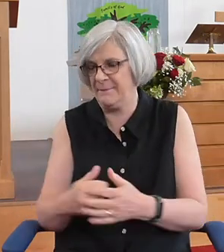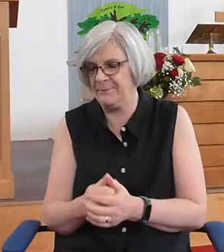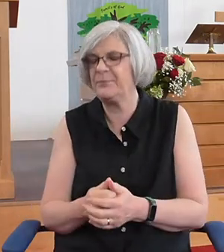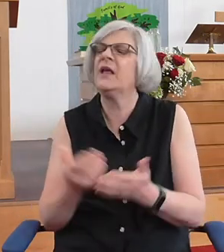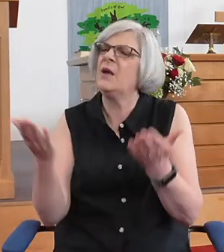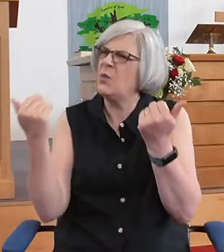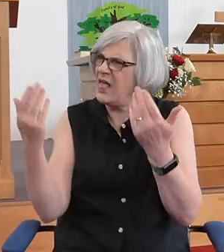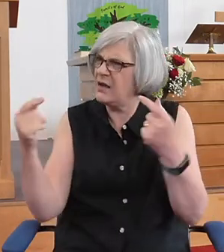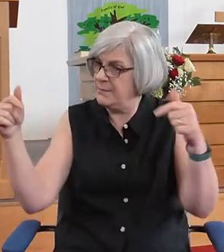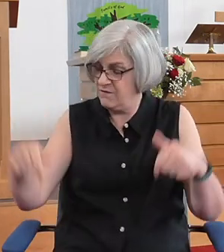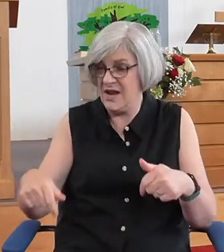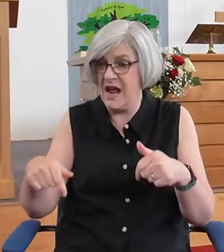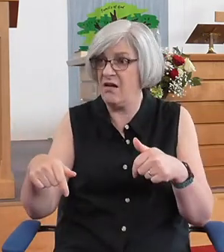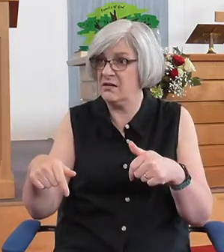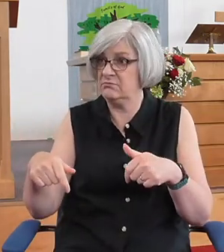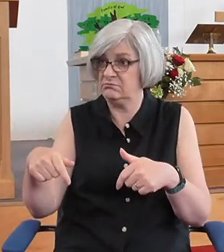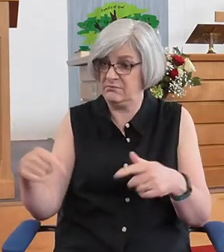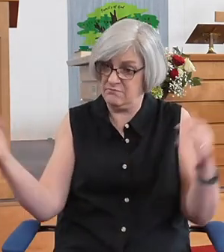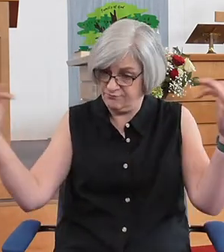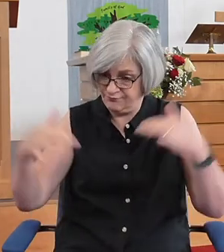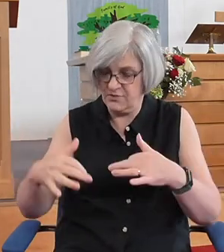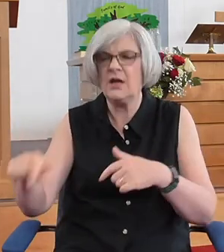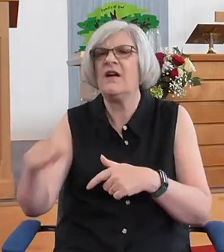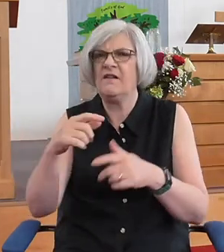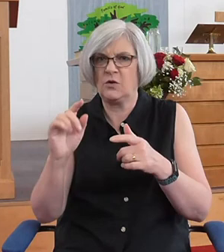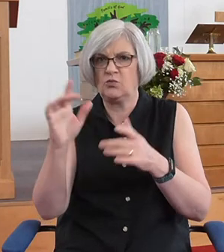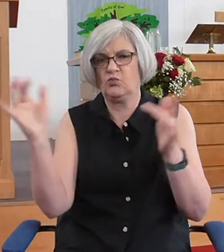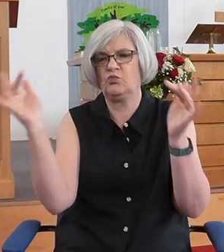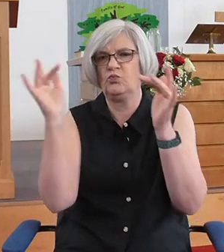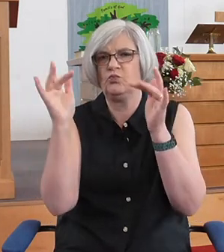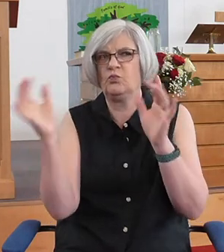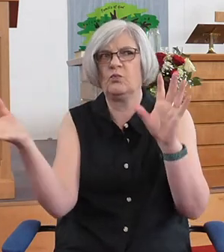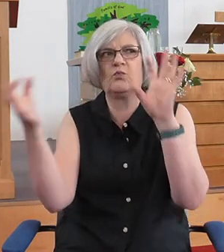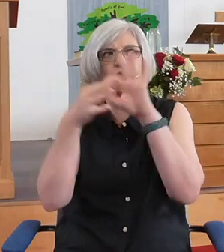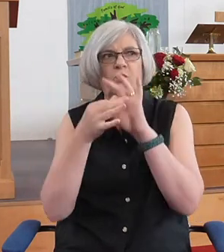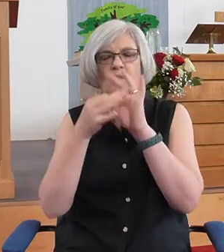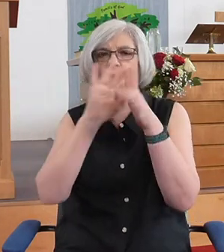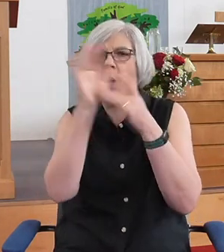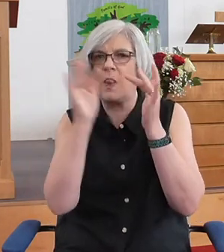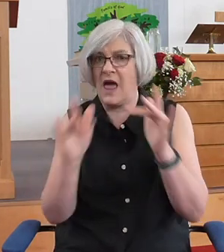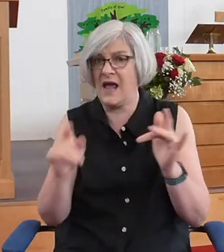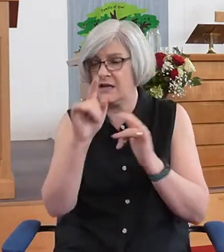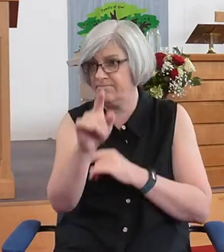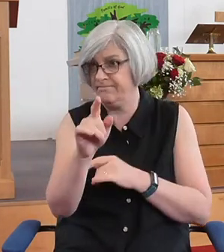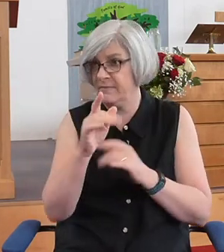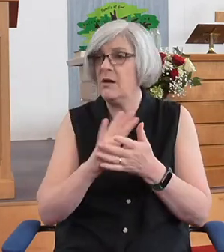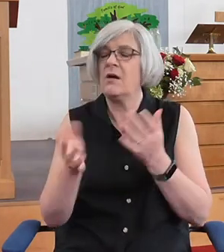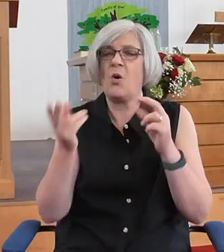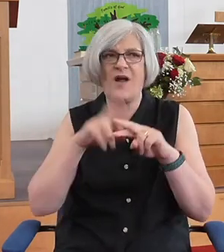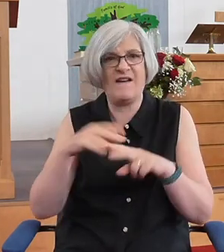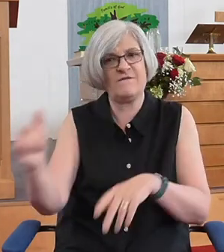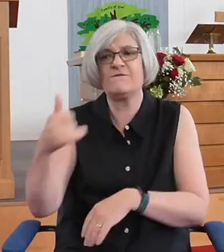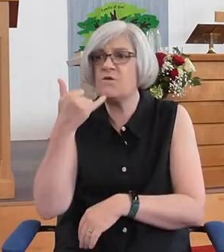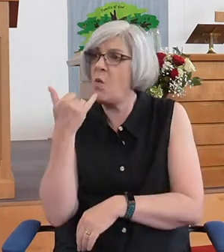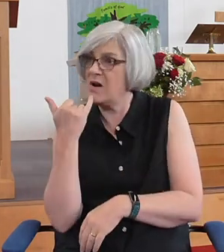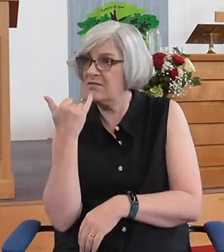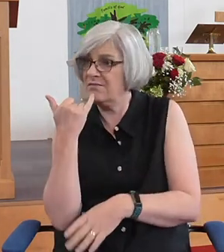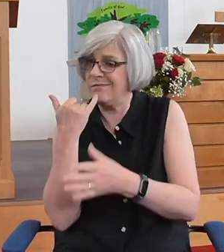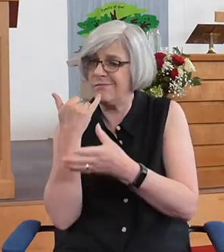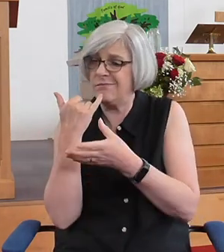Welcome if you're here in person, if you're joining us via the internet, or if you're on the end of a telephone